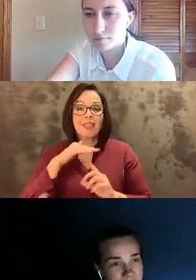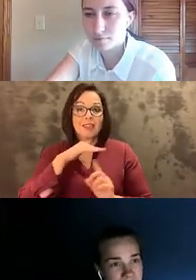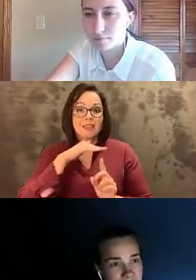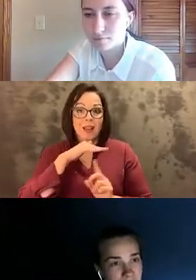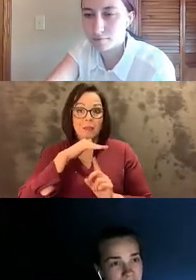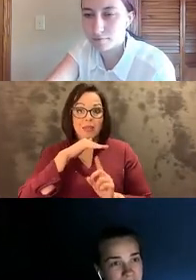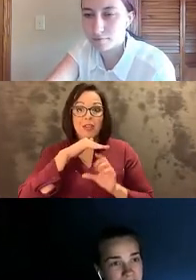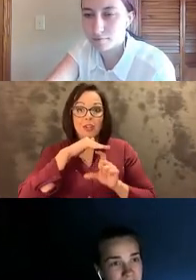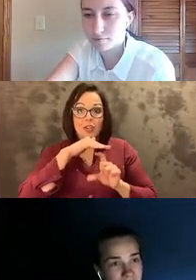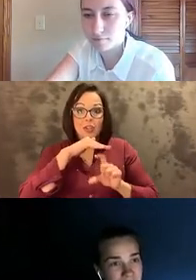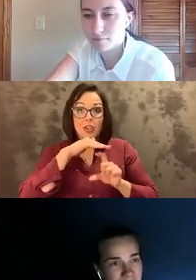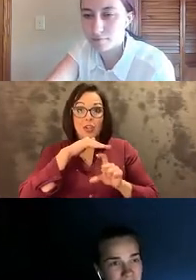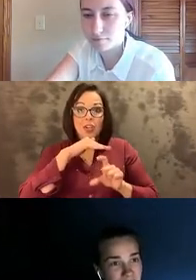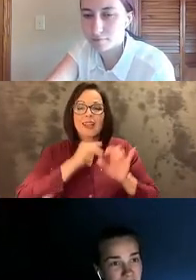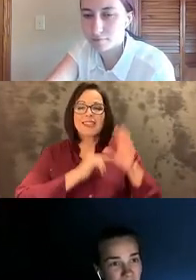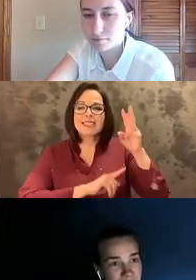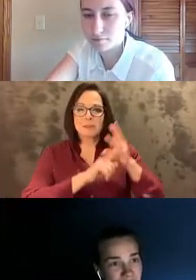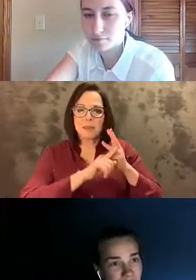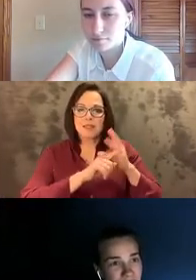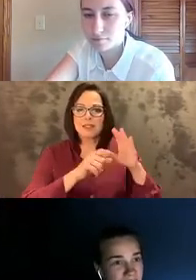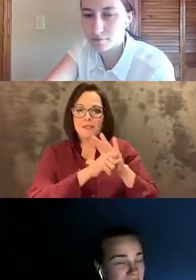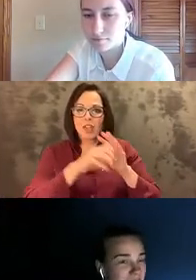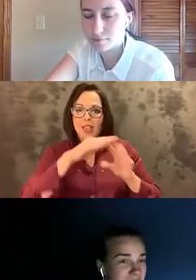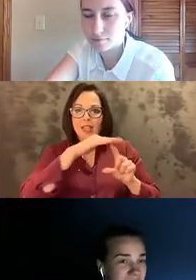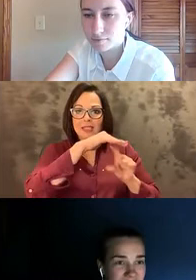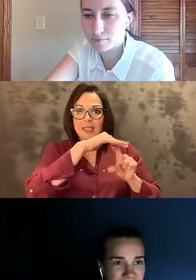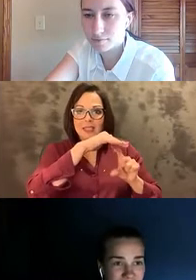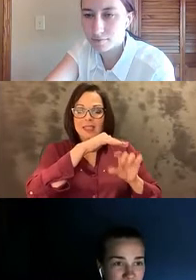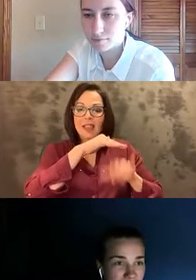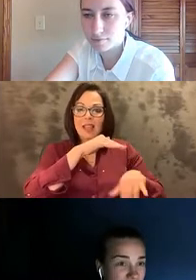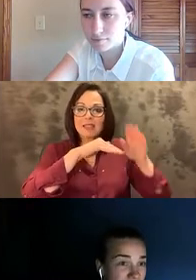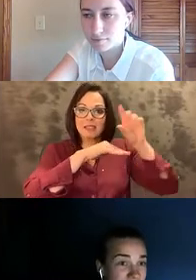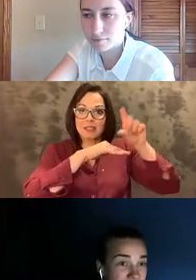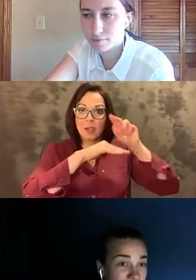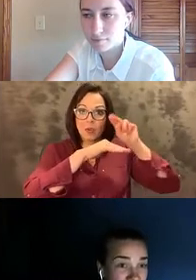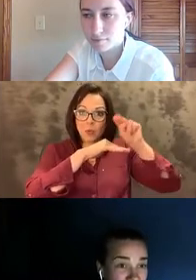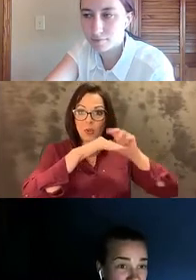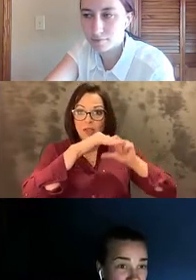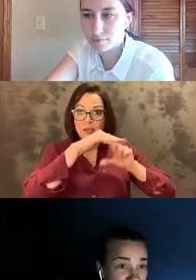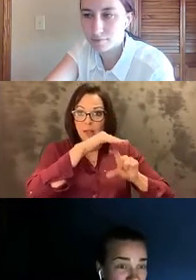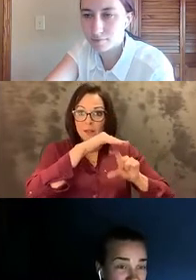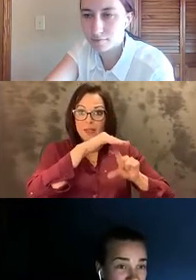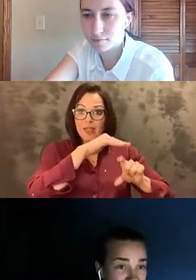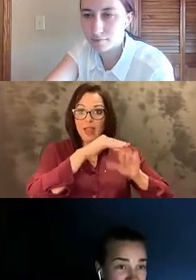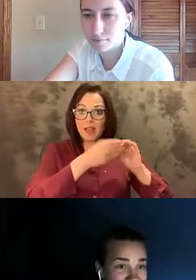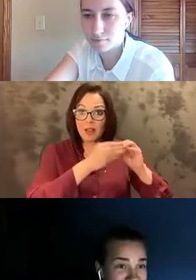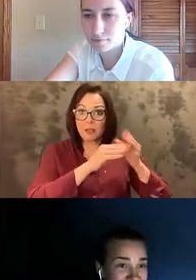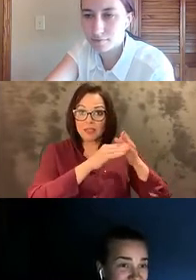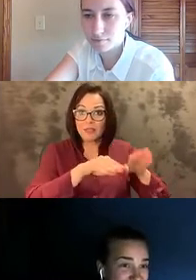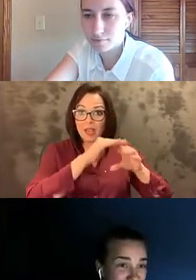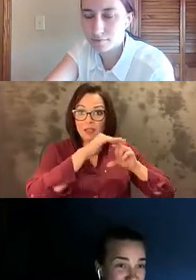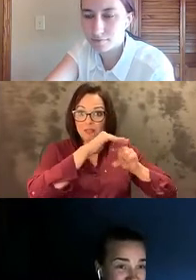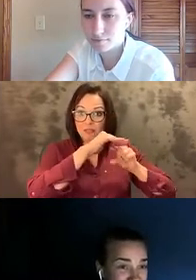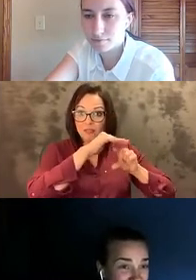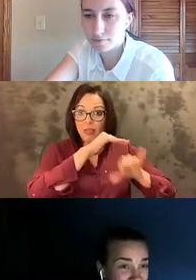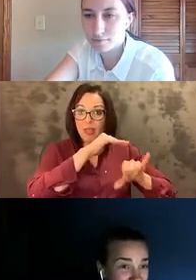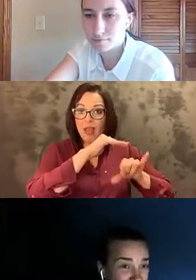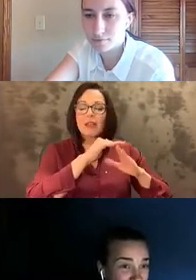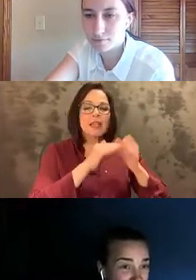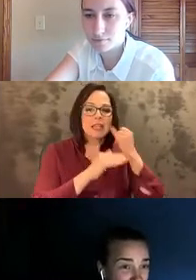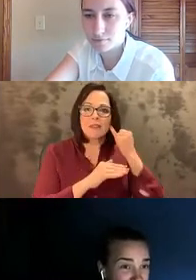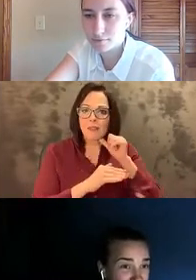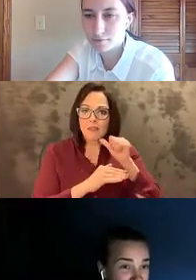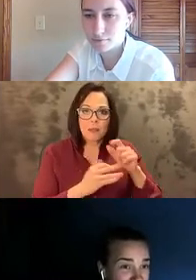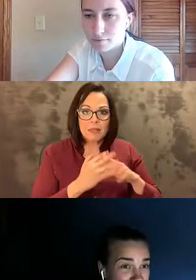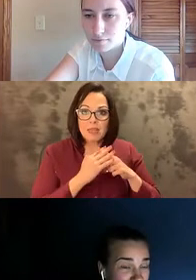the full 6 months in the reporting form, even if you have not begun using grant funds at the beginning